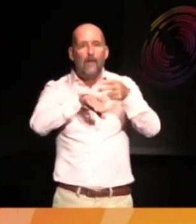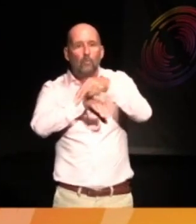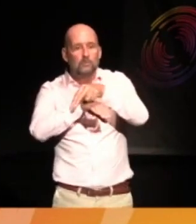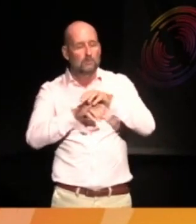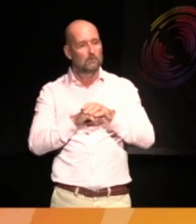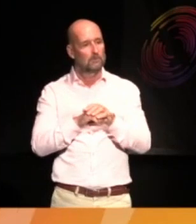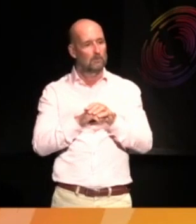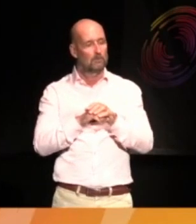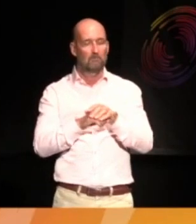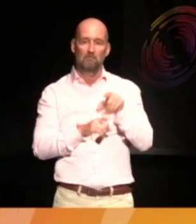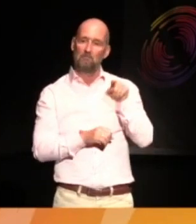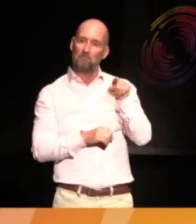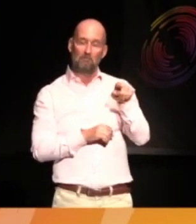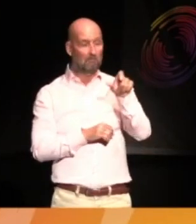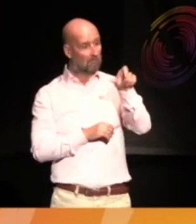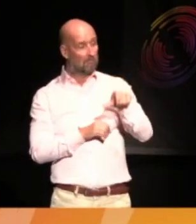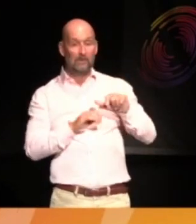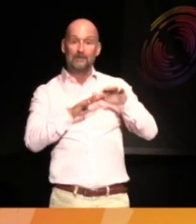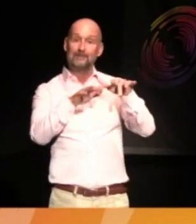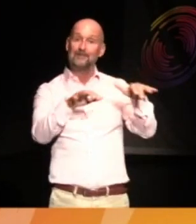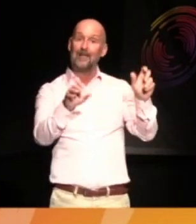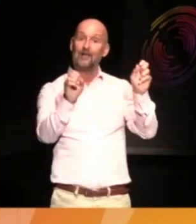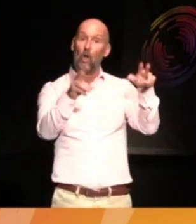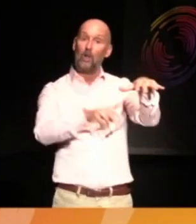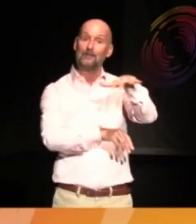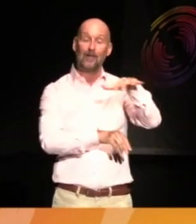met myself at a seaside holiday.